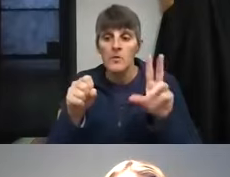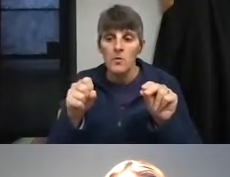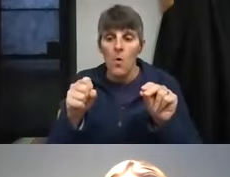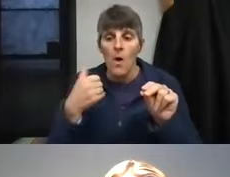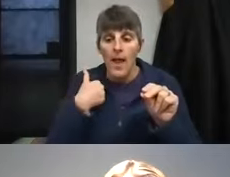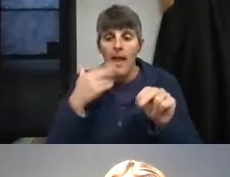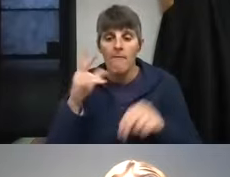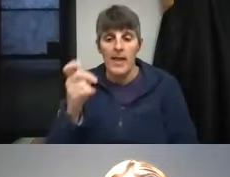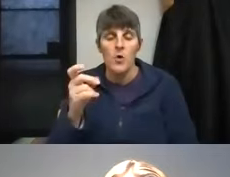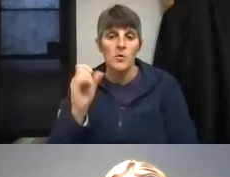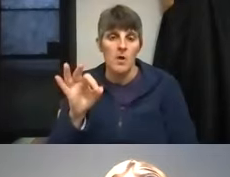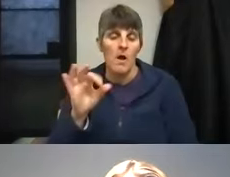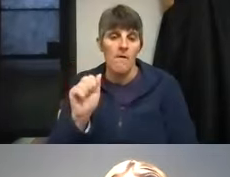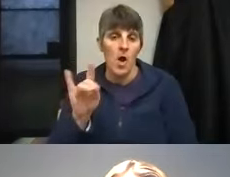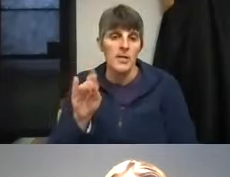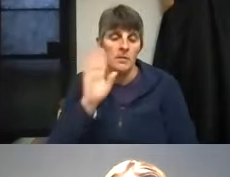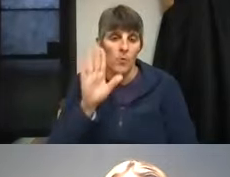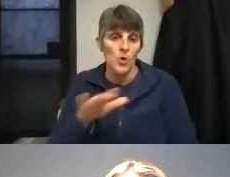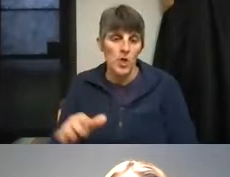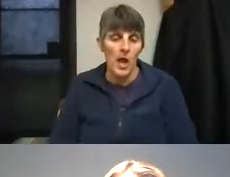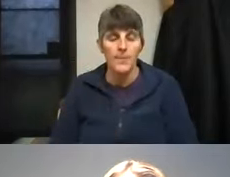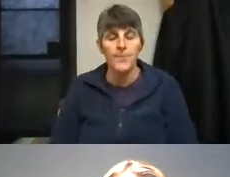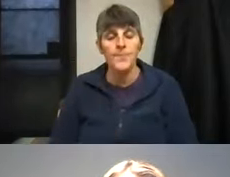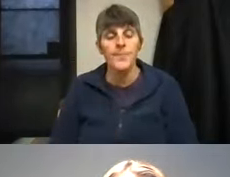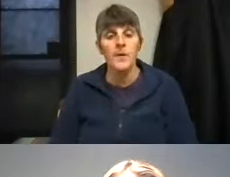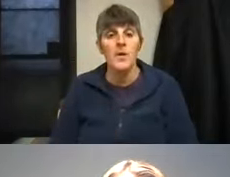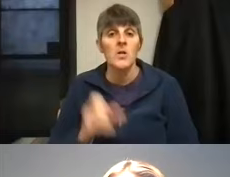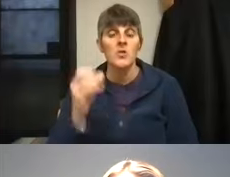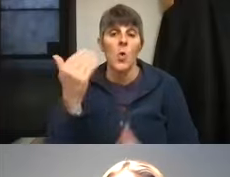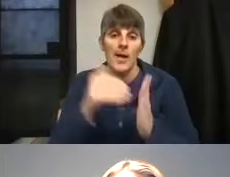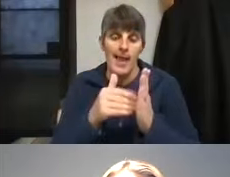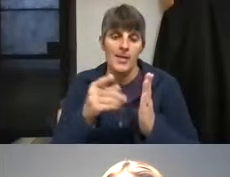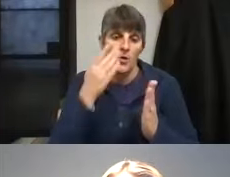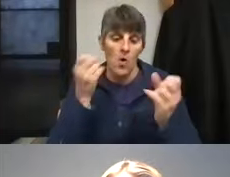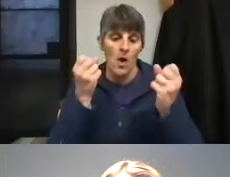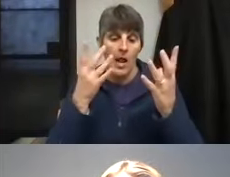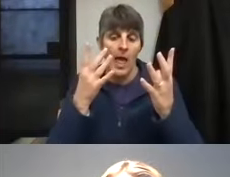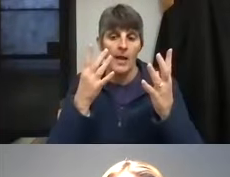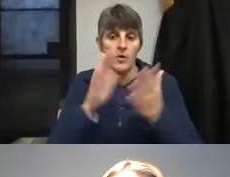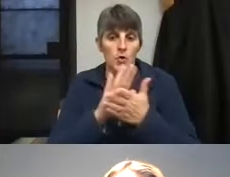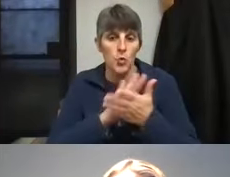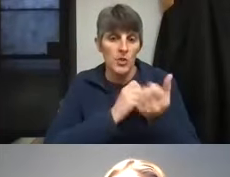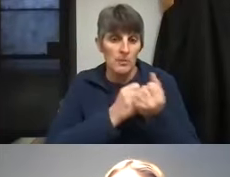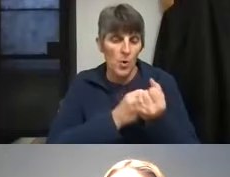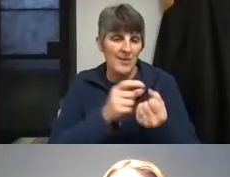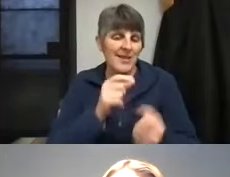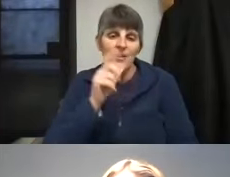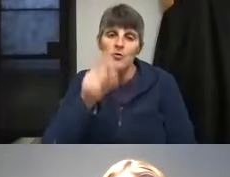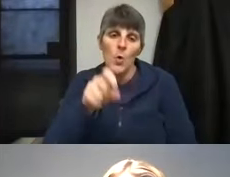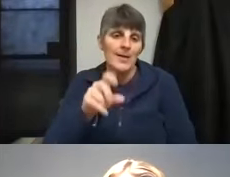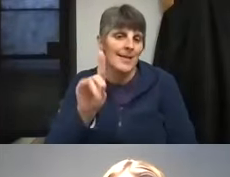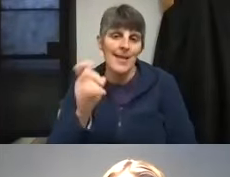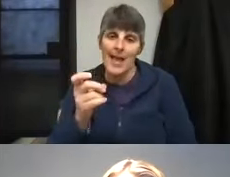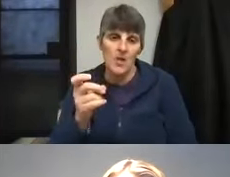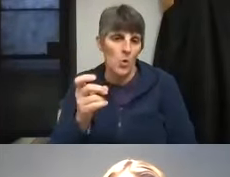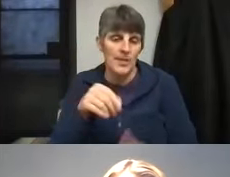a diagnosis of autism for your child. So again, you know, a lot of those school supports, you don't necessarily need a